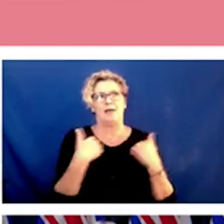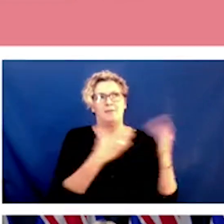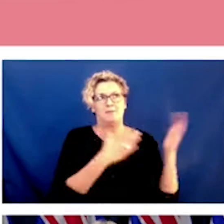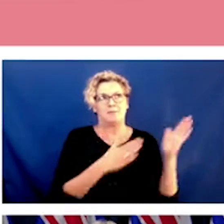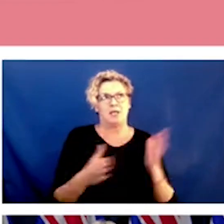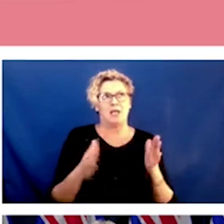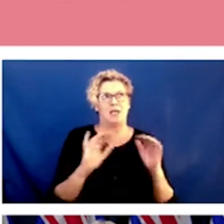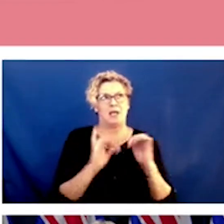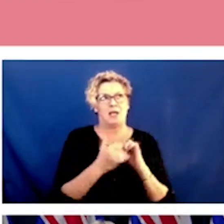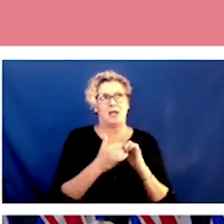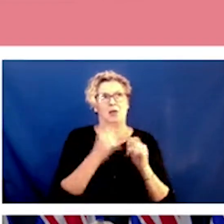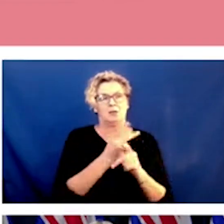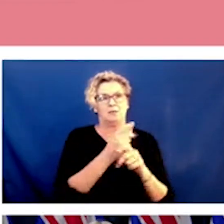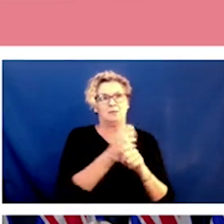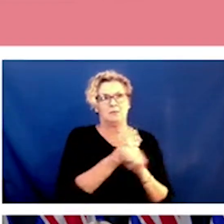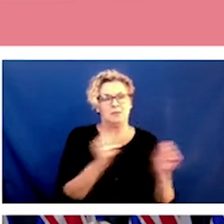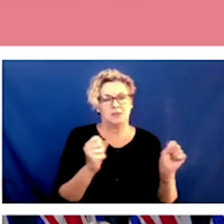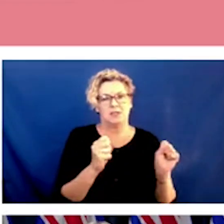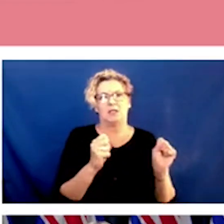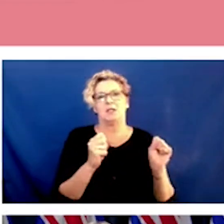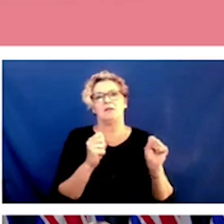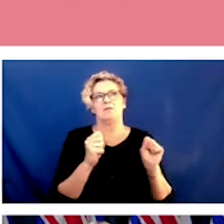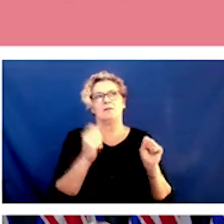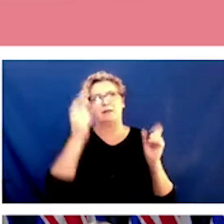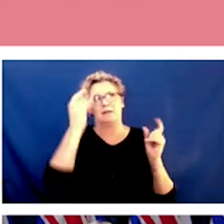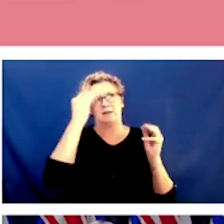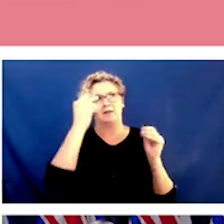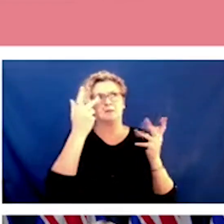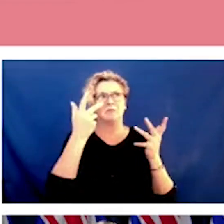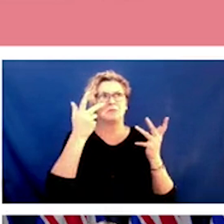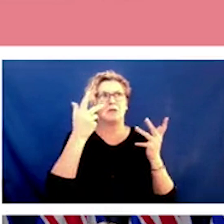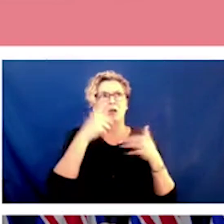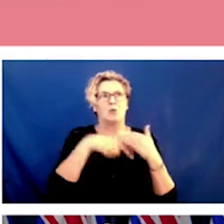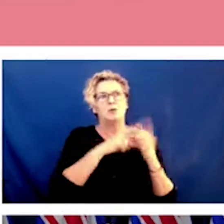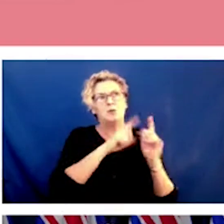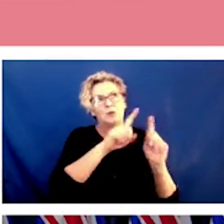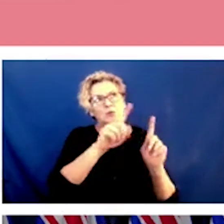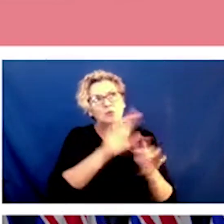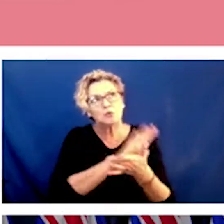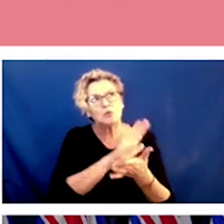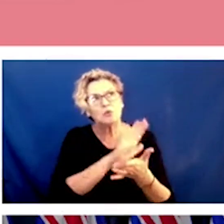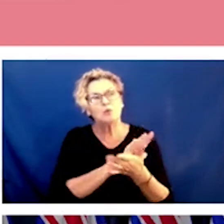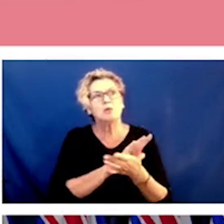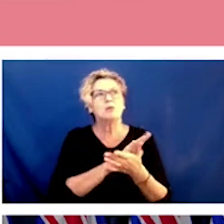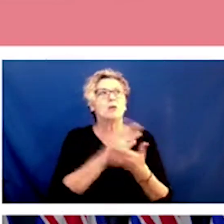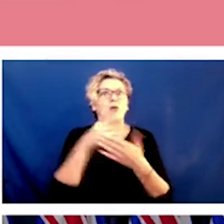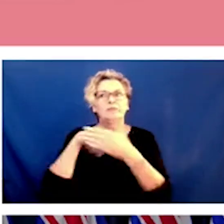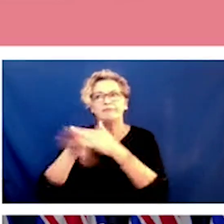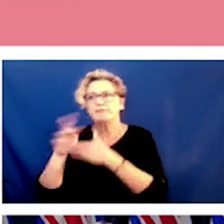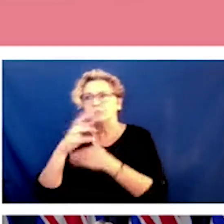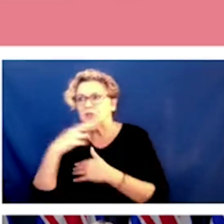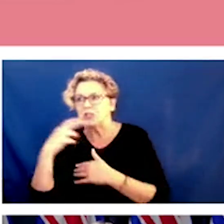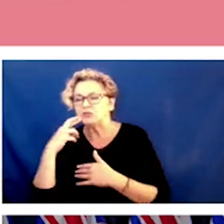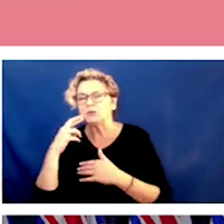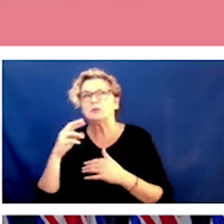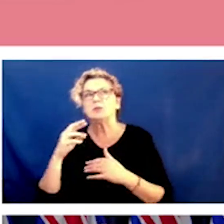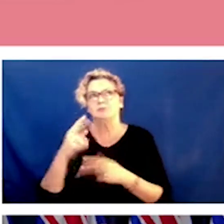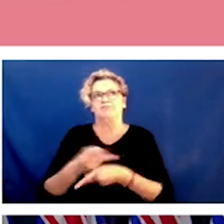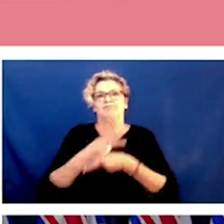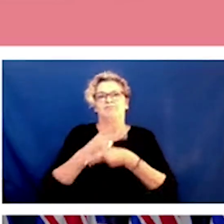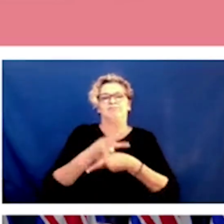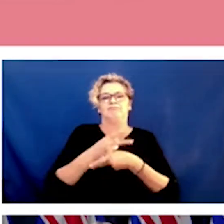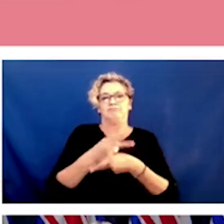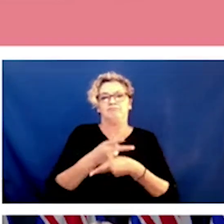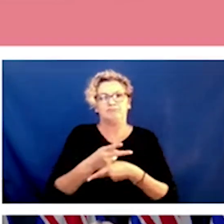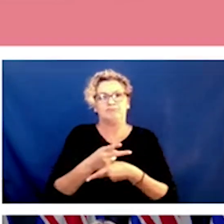that that increase has slowed and is now turned and is coming down again. So our growth rate is